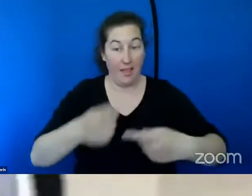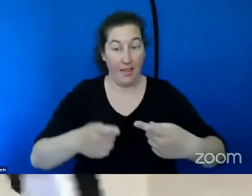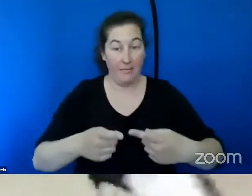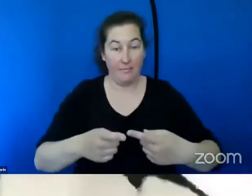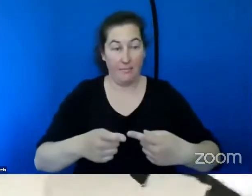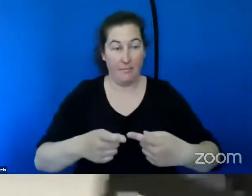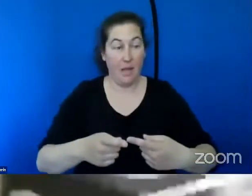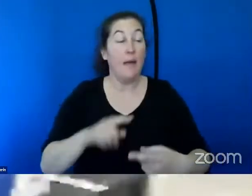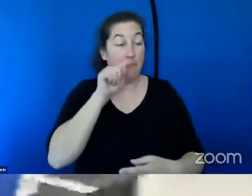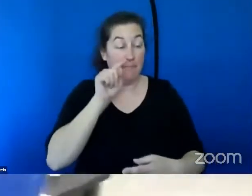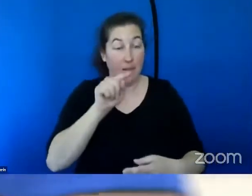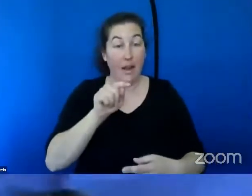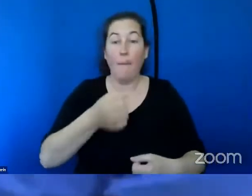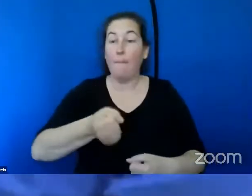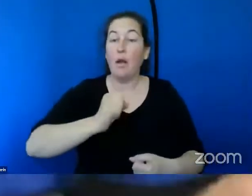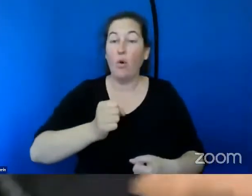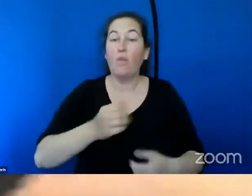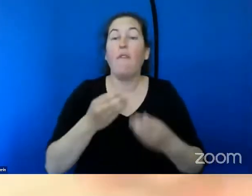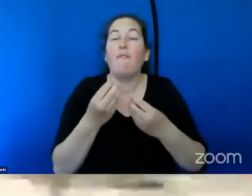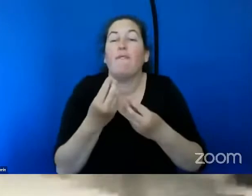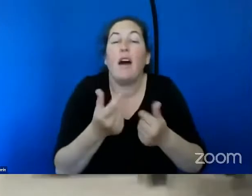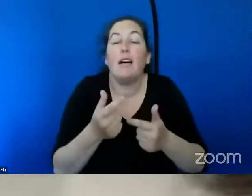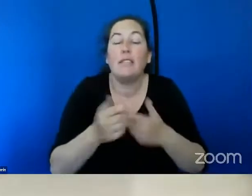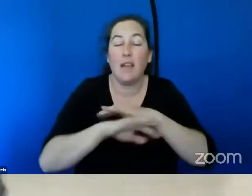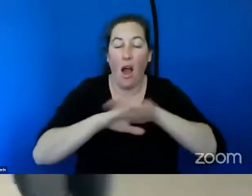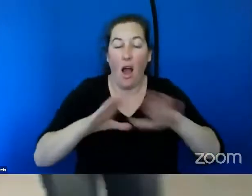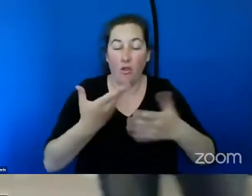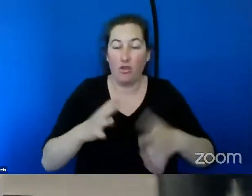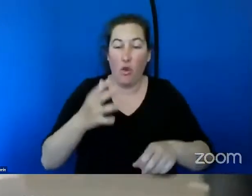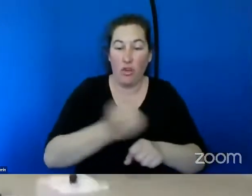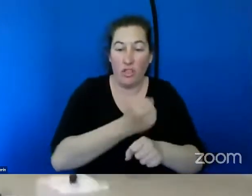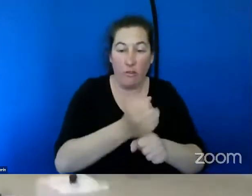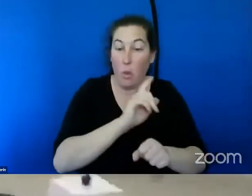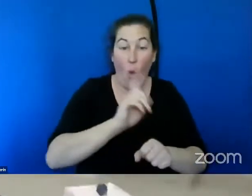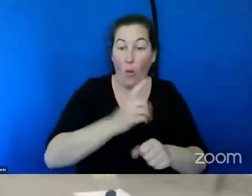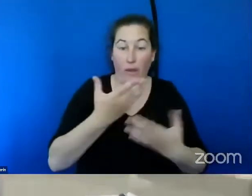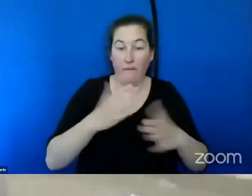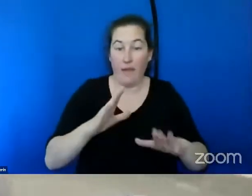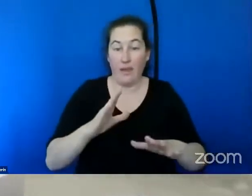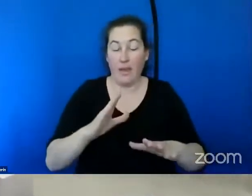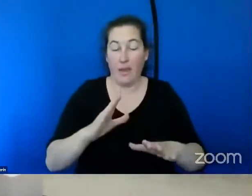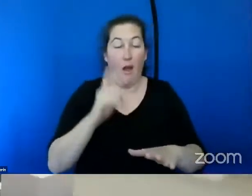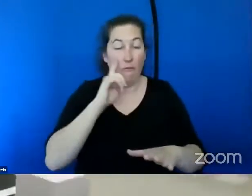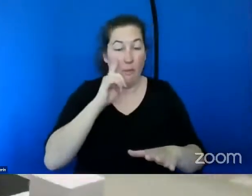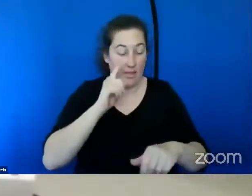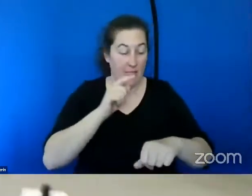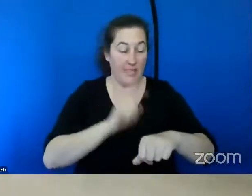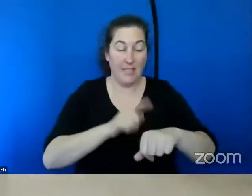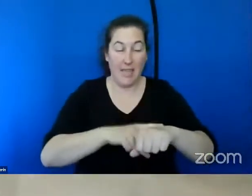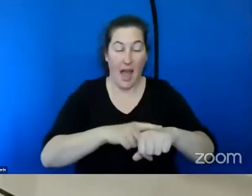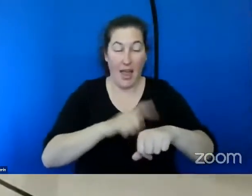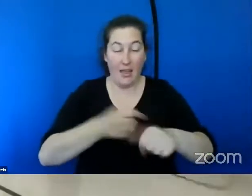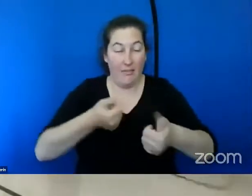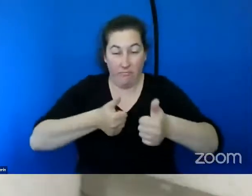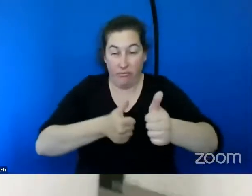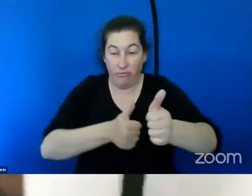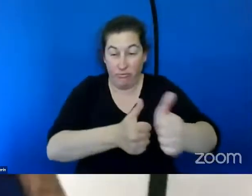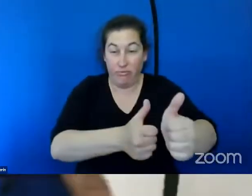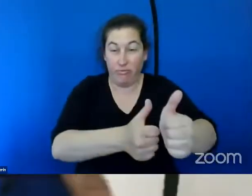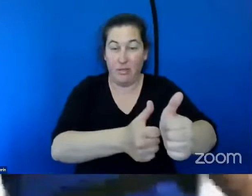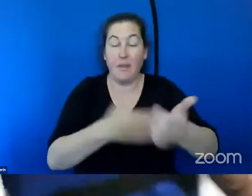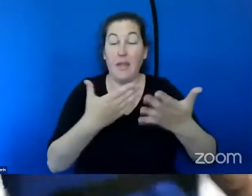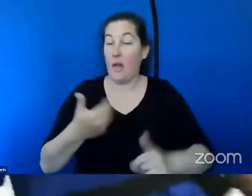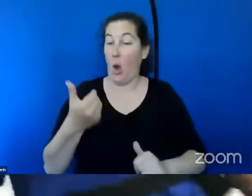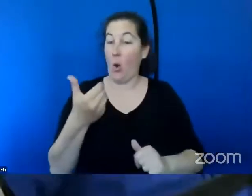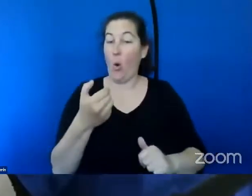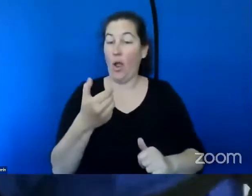He's got it in now, goes for position, 2:15 on the clock. This 3-minute timer really is proving very difficult, still got a few